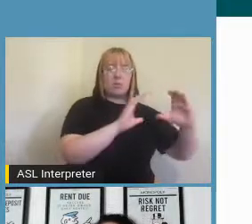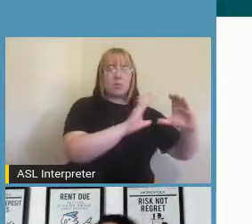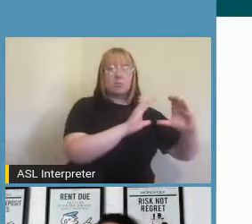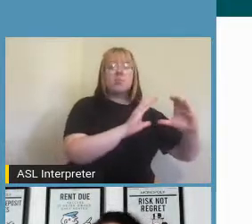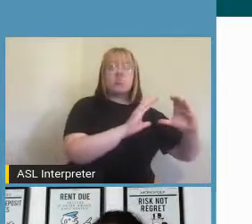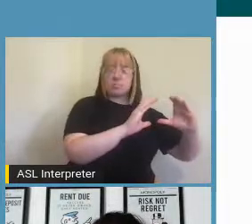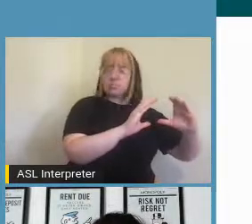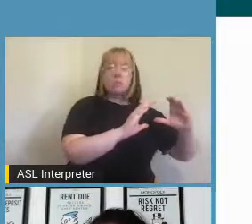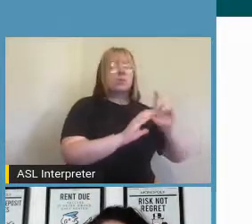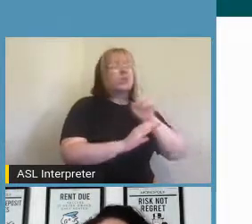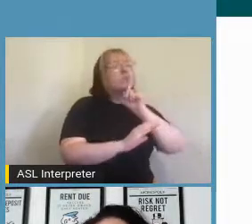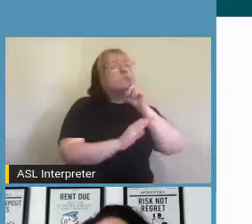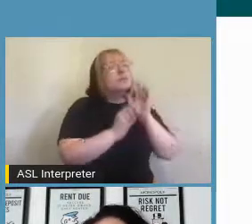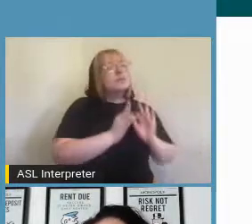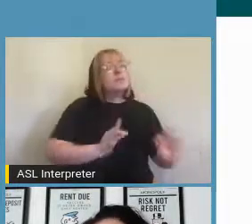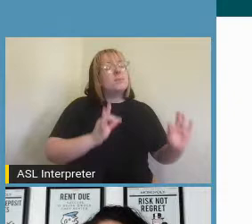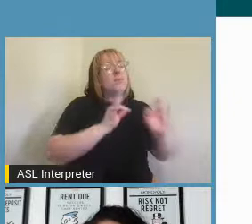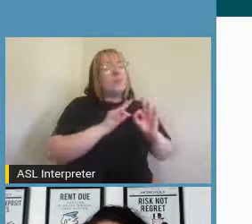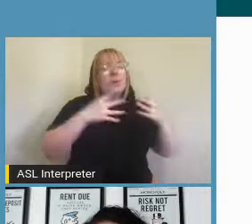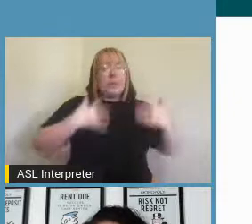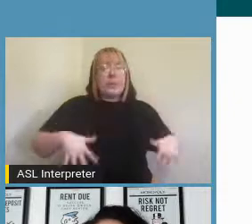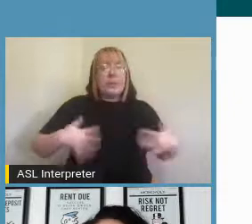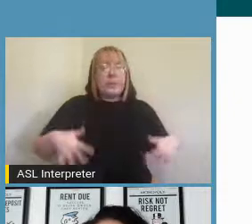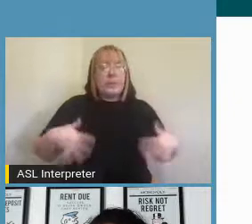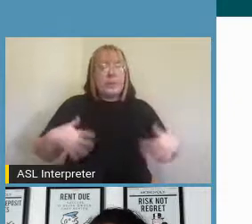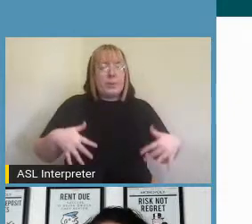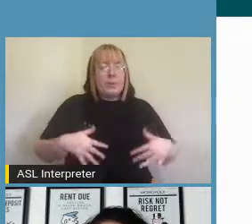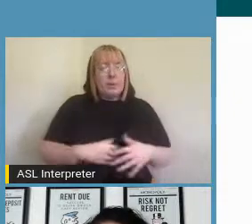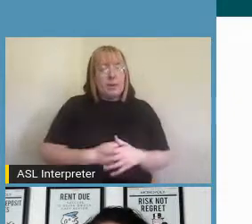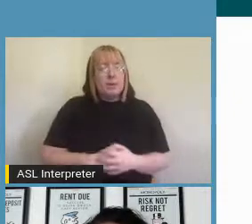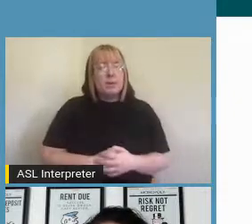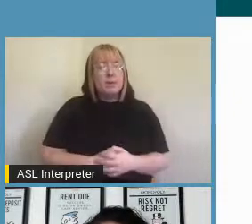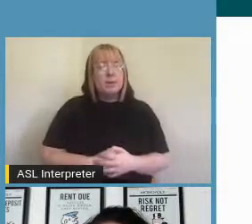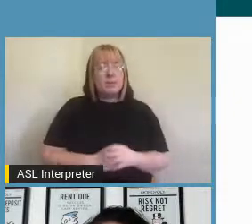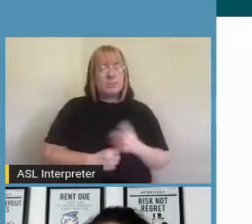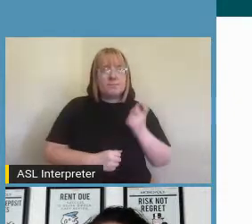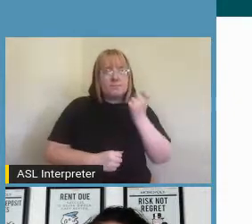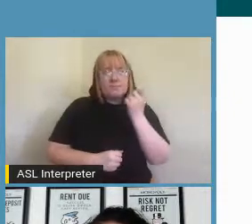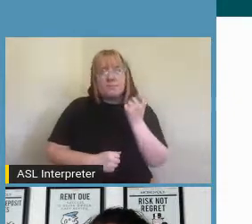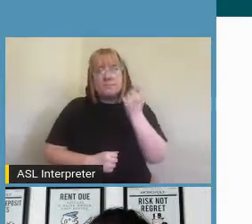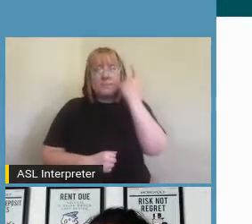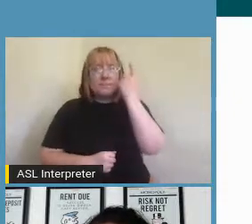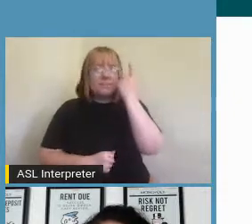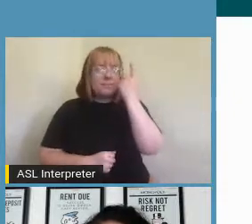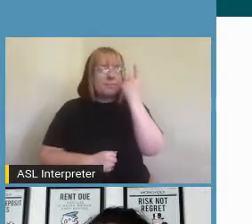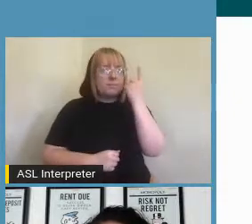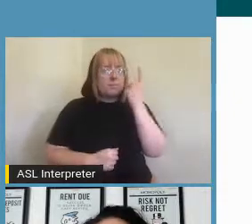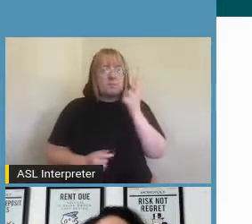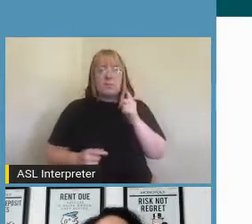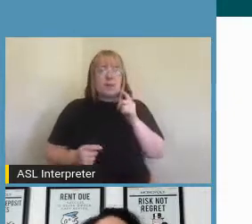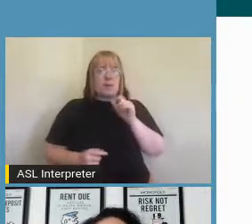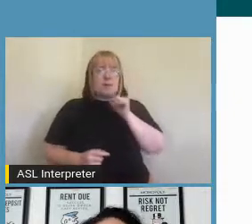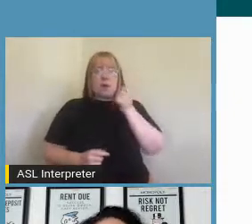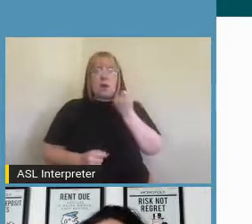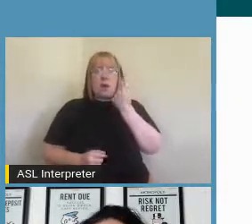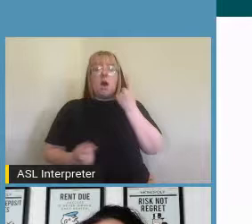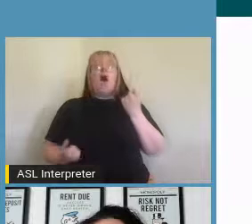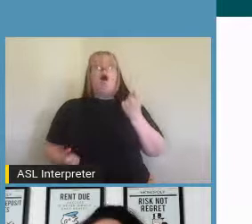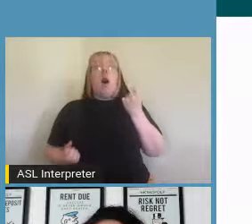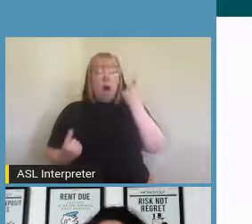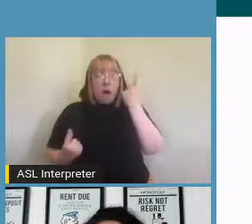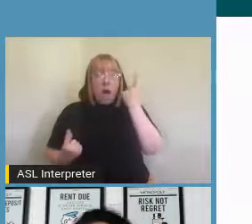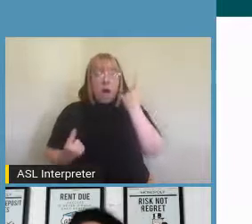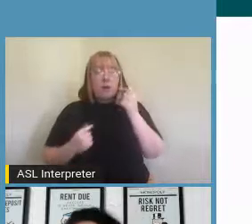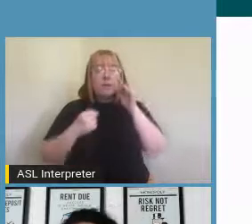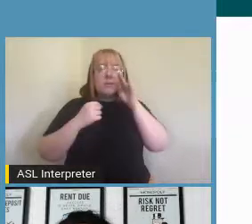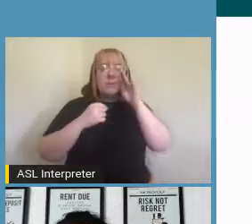to be inspired. We have to come in this understanding and knowing a bit of what we want. What can the ideal vision be?